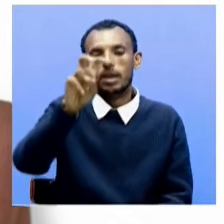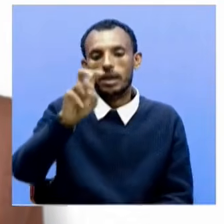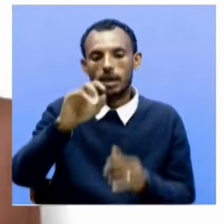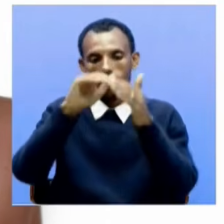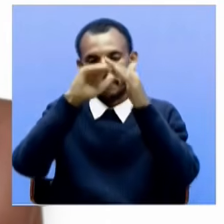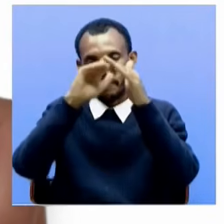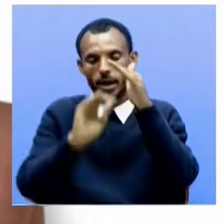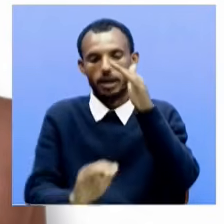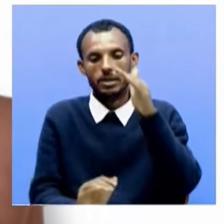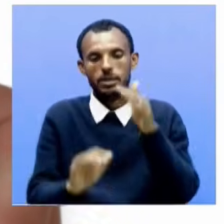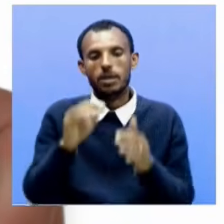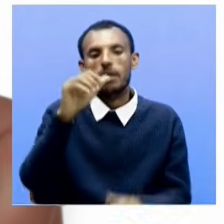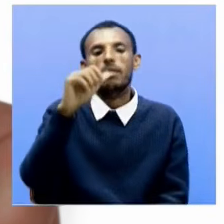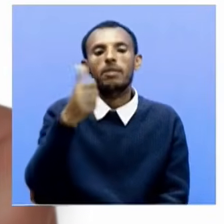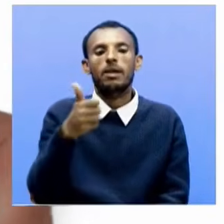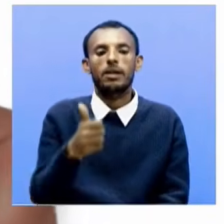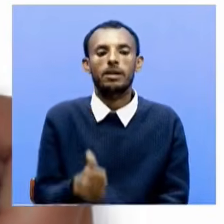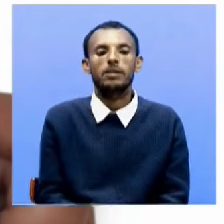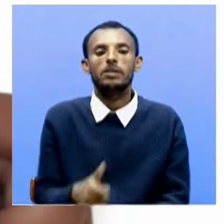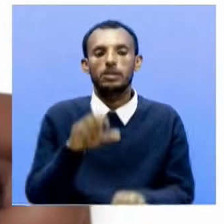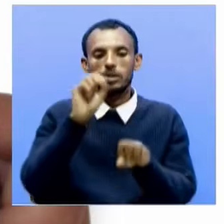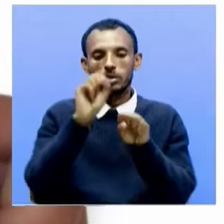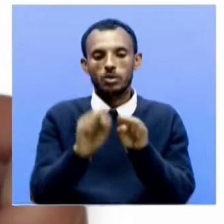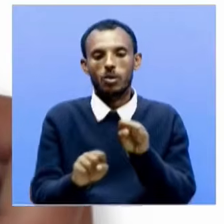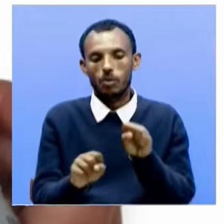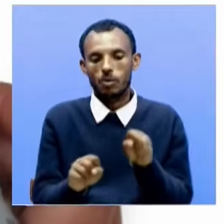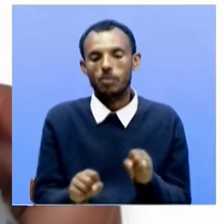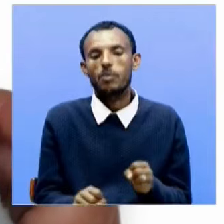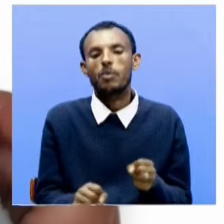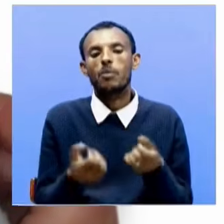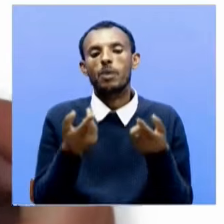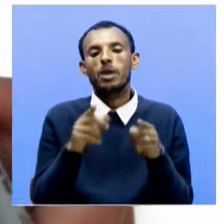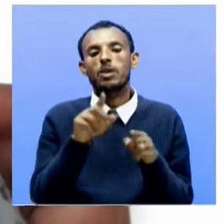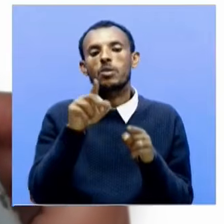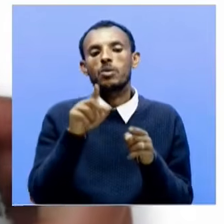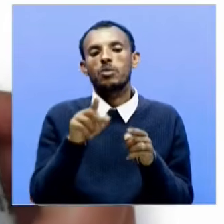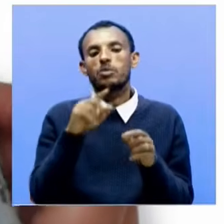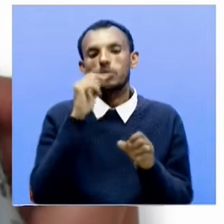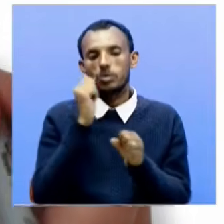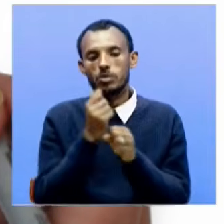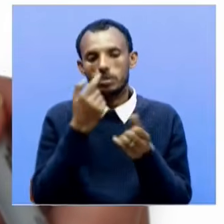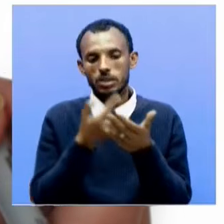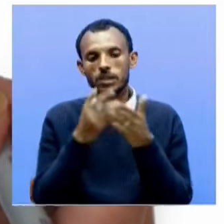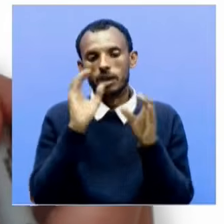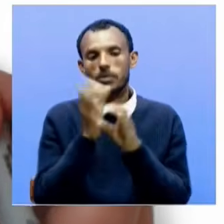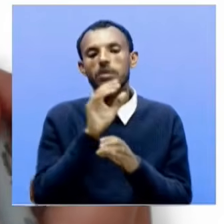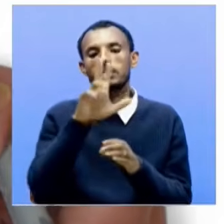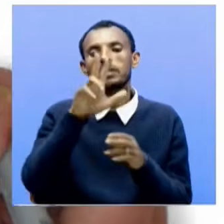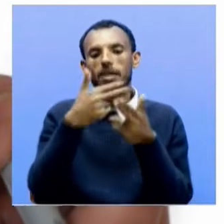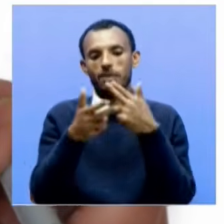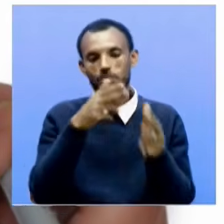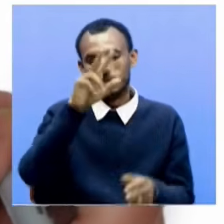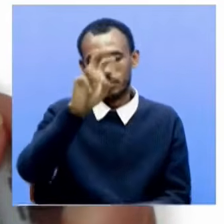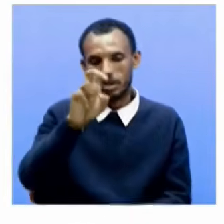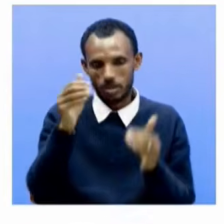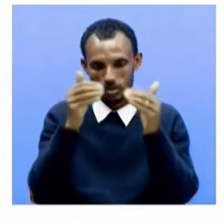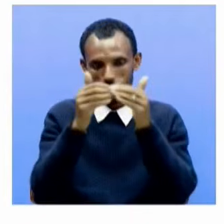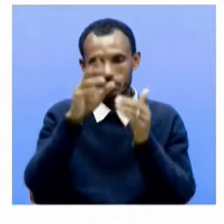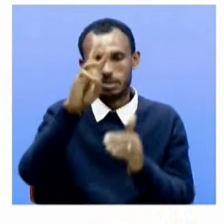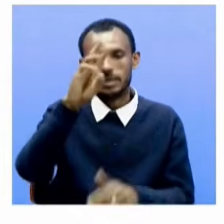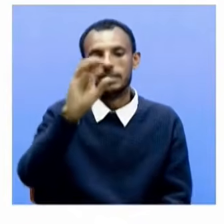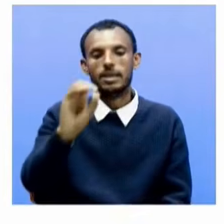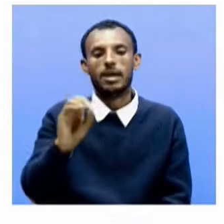minus 10, right? So whenever you do this calculation, 3 times 20 is